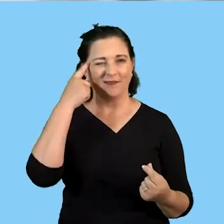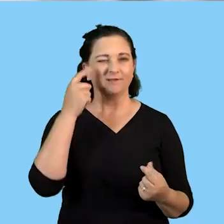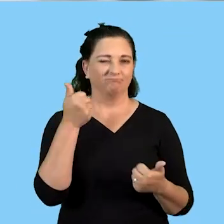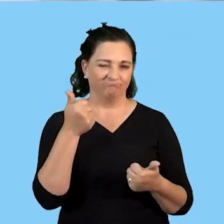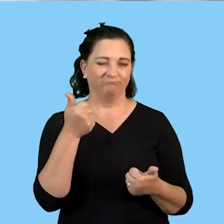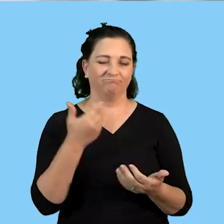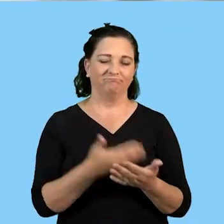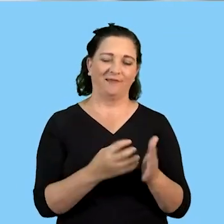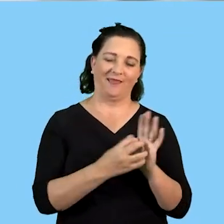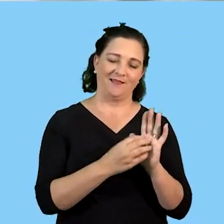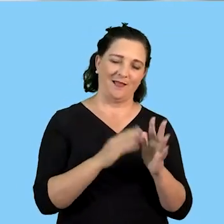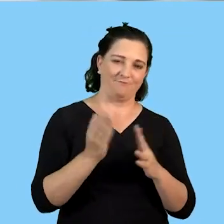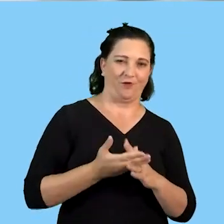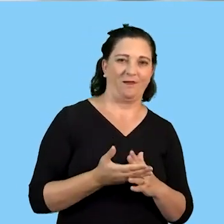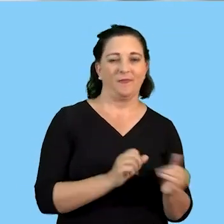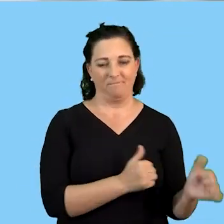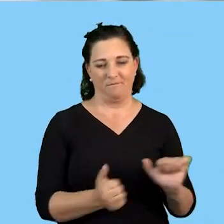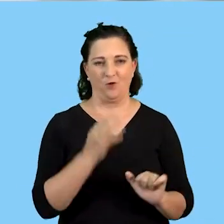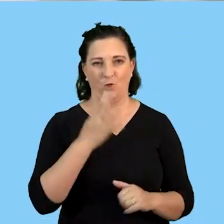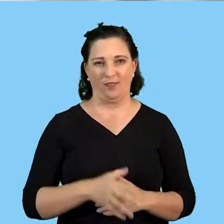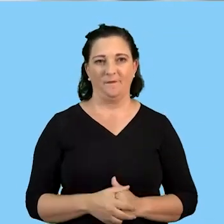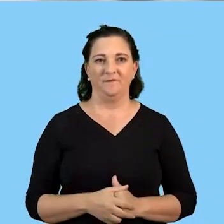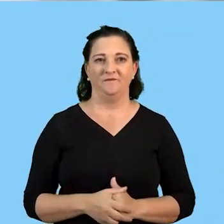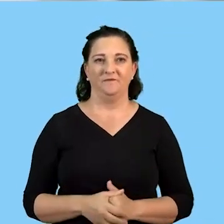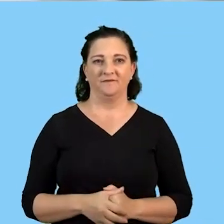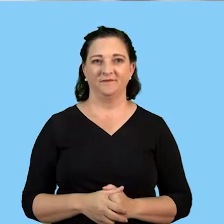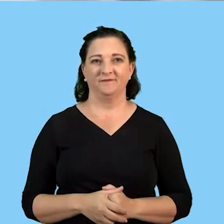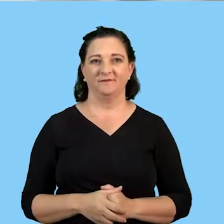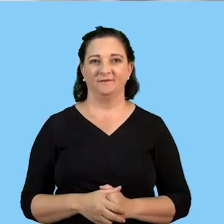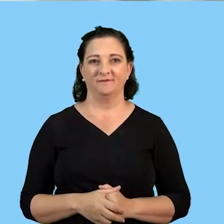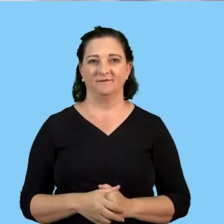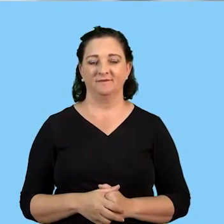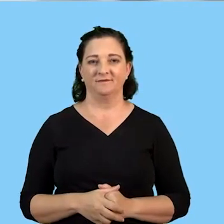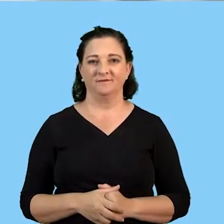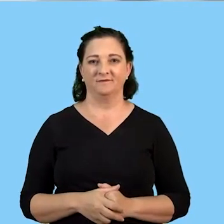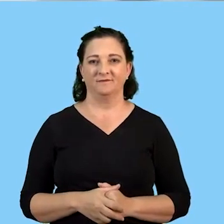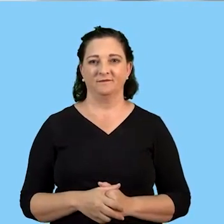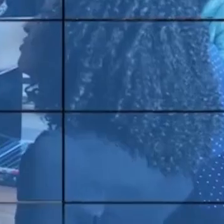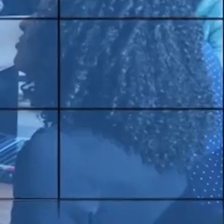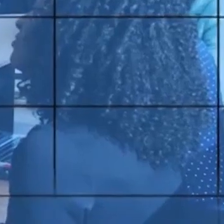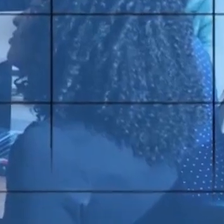unpacking our first concept, let us just go for a quick ad break and we will be back.